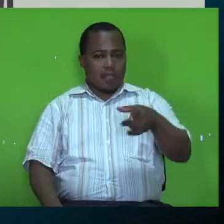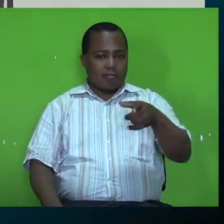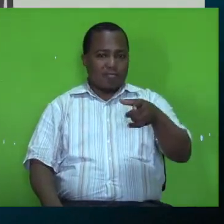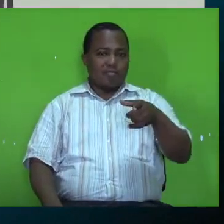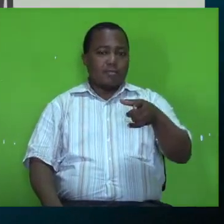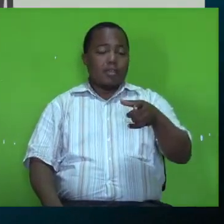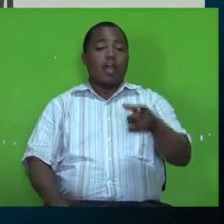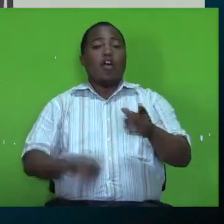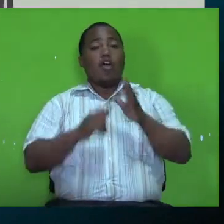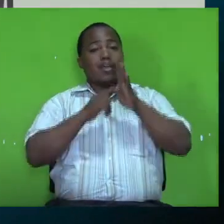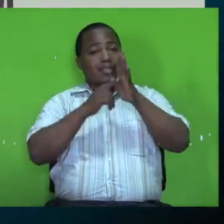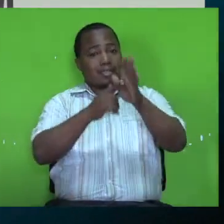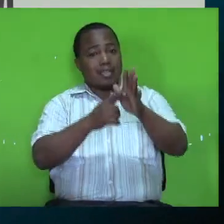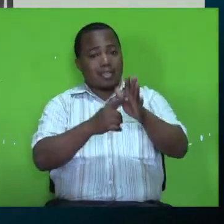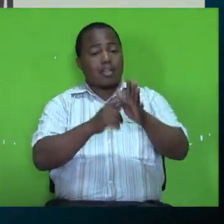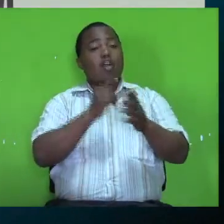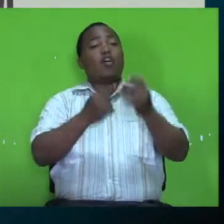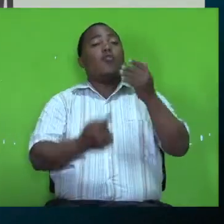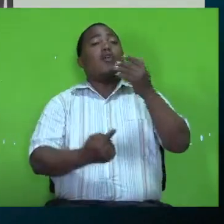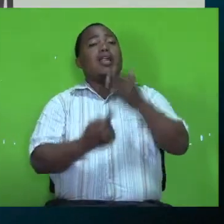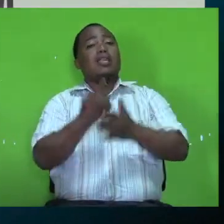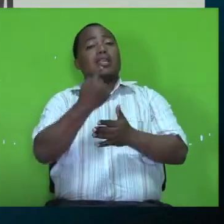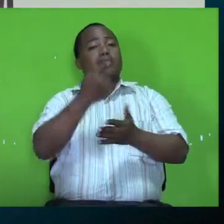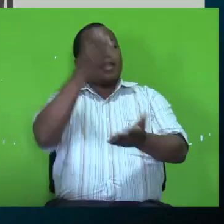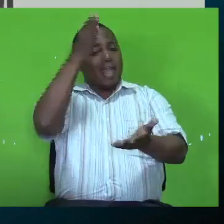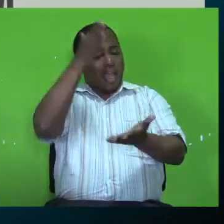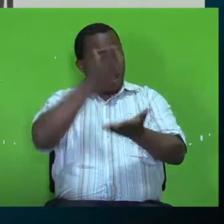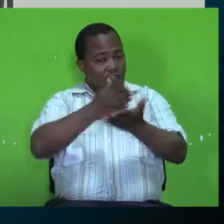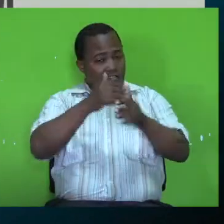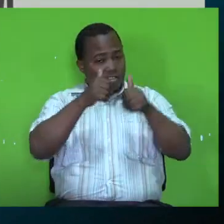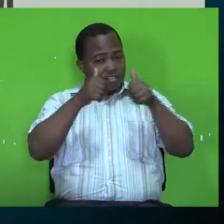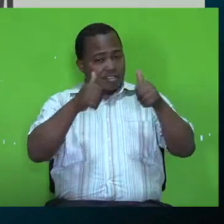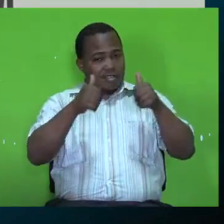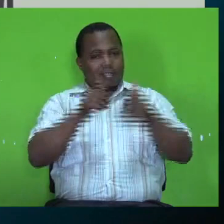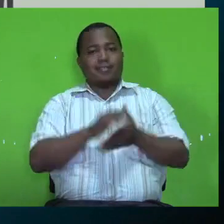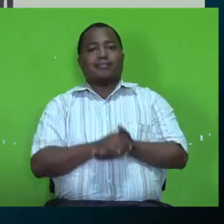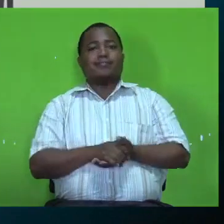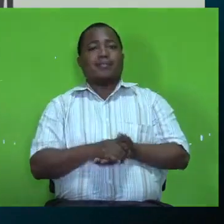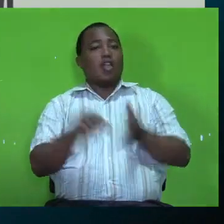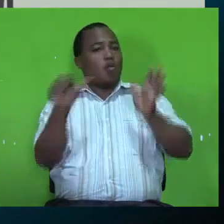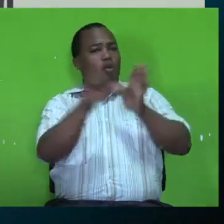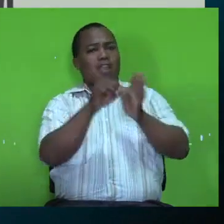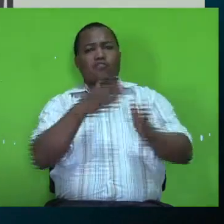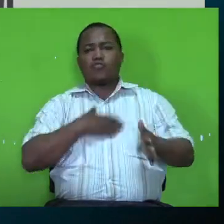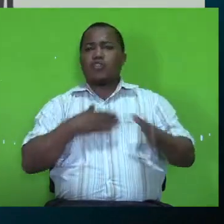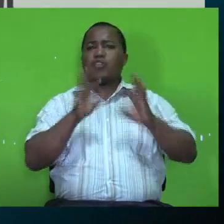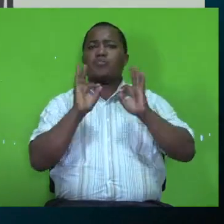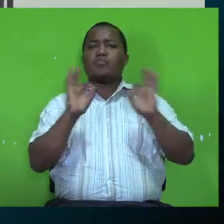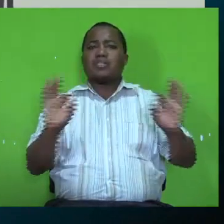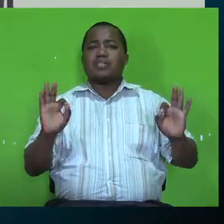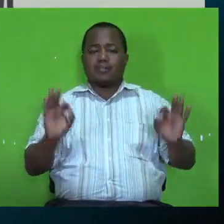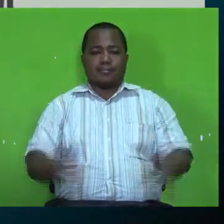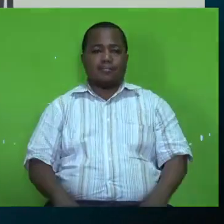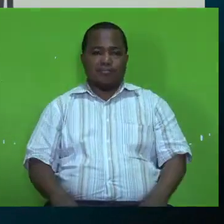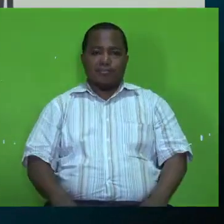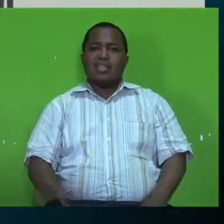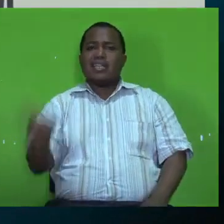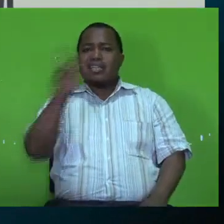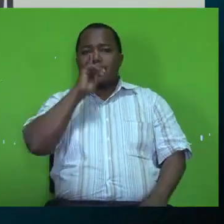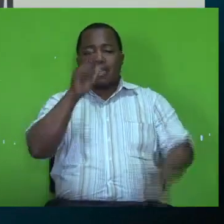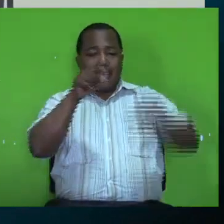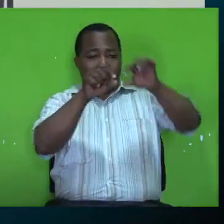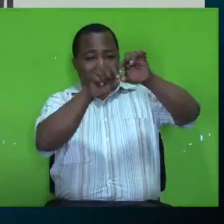the translocation will be efficient. My dears, each sieve